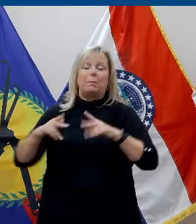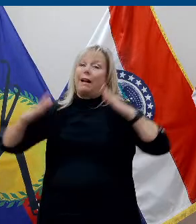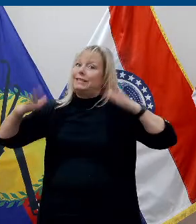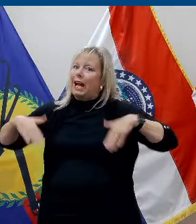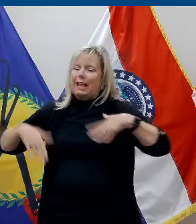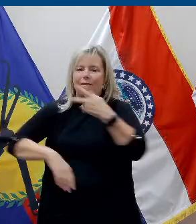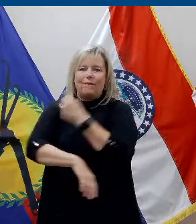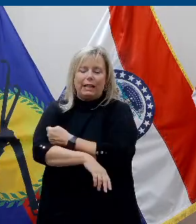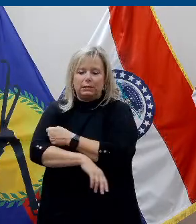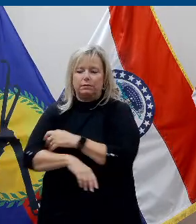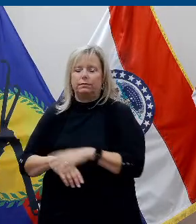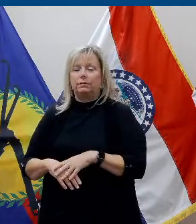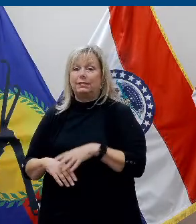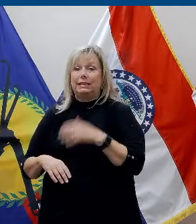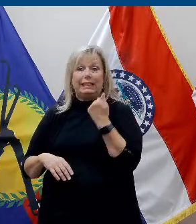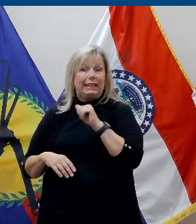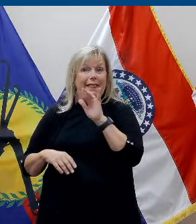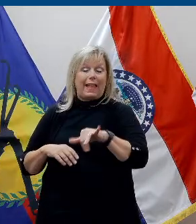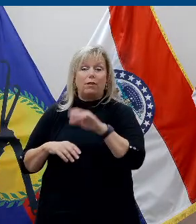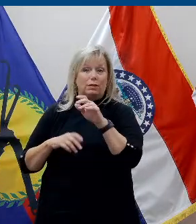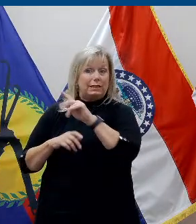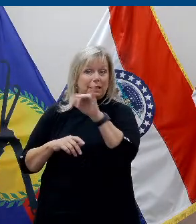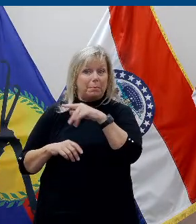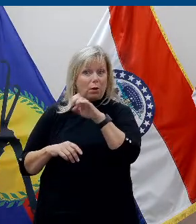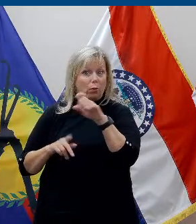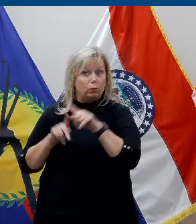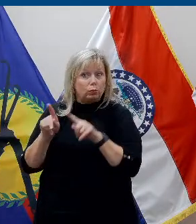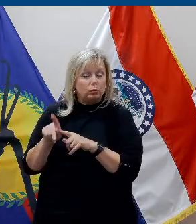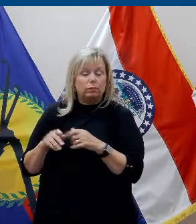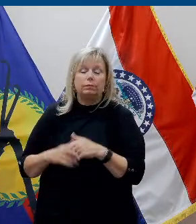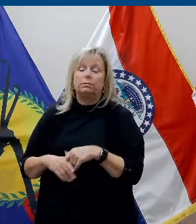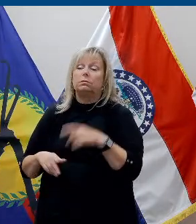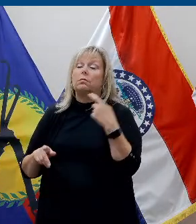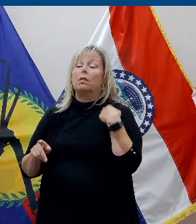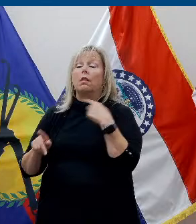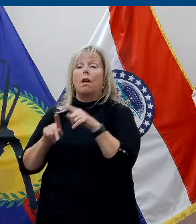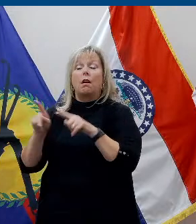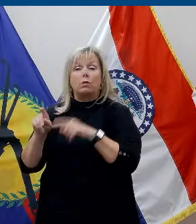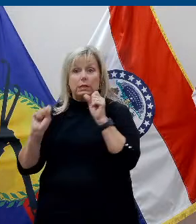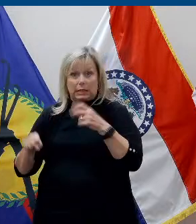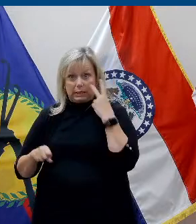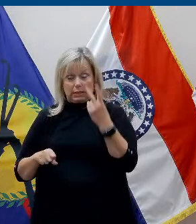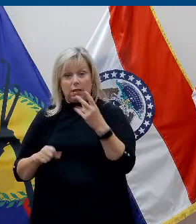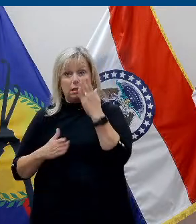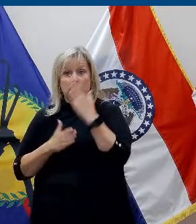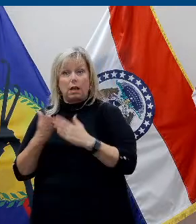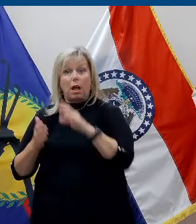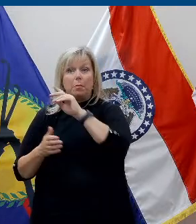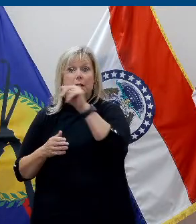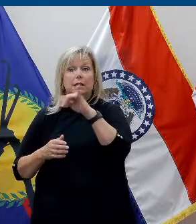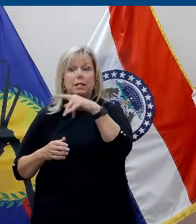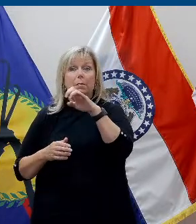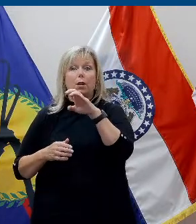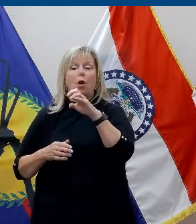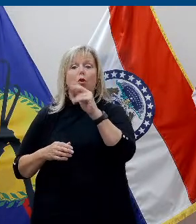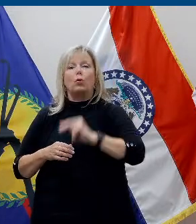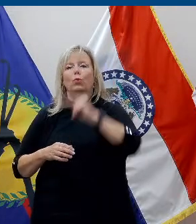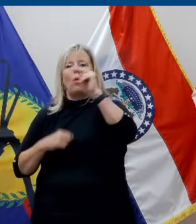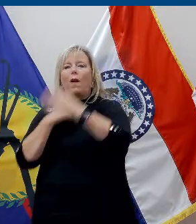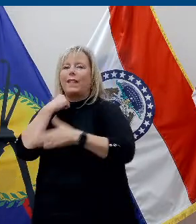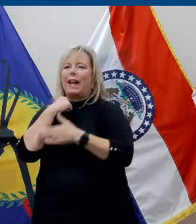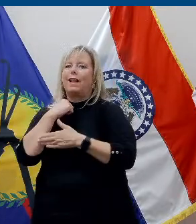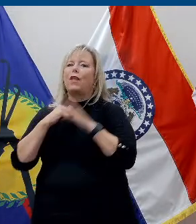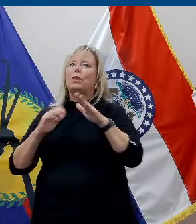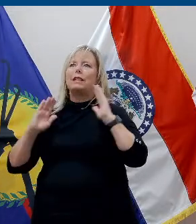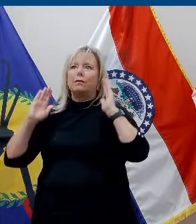vaccinated in each of these zip codes as well. You'll also see that some of those zip codes around North County are areas that we